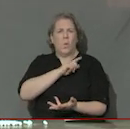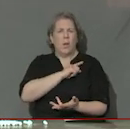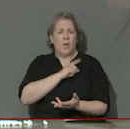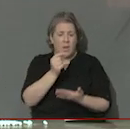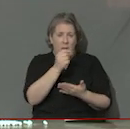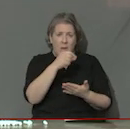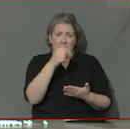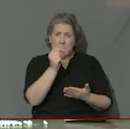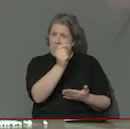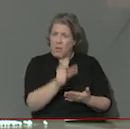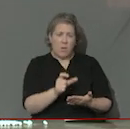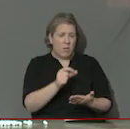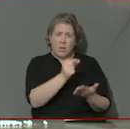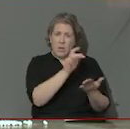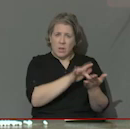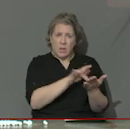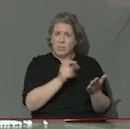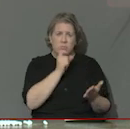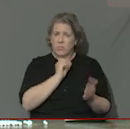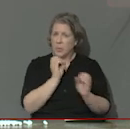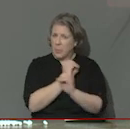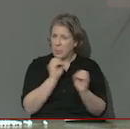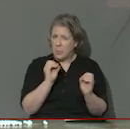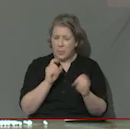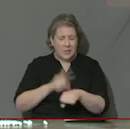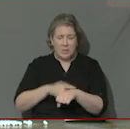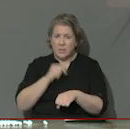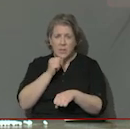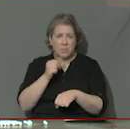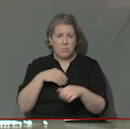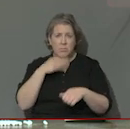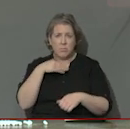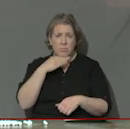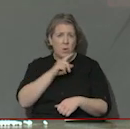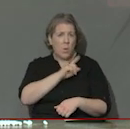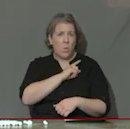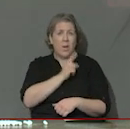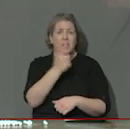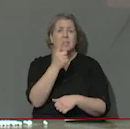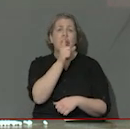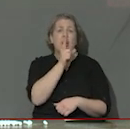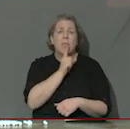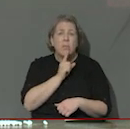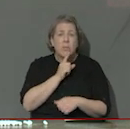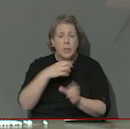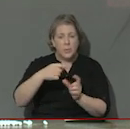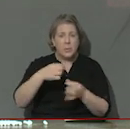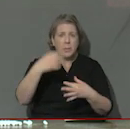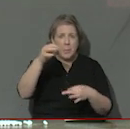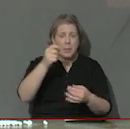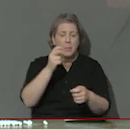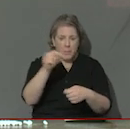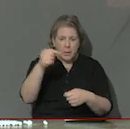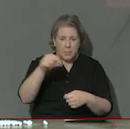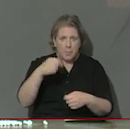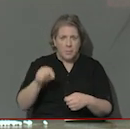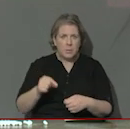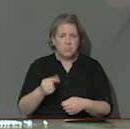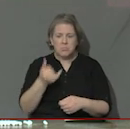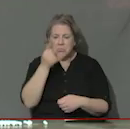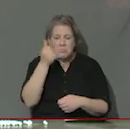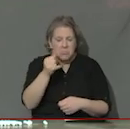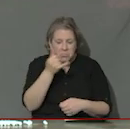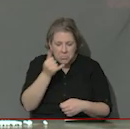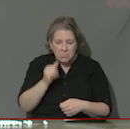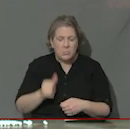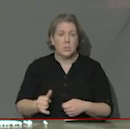calculators. You don't have time if you have to mark 7,000 scripts to check the calculations. So they just check. And